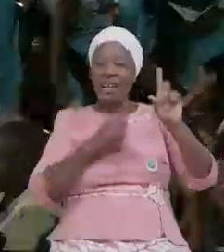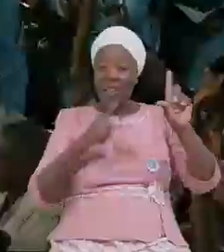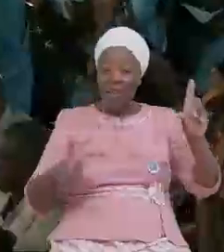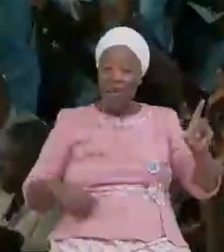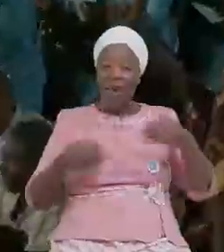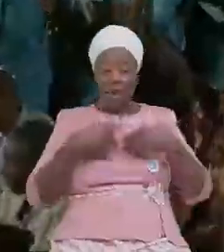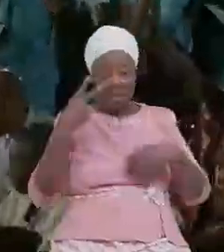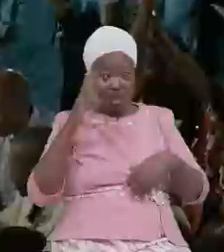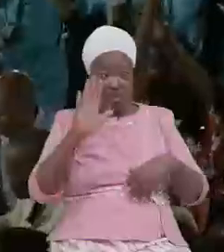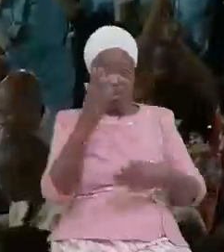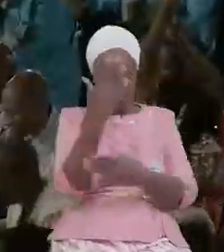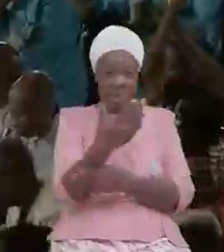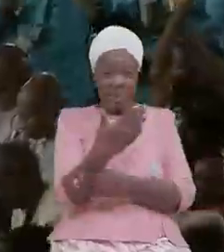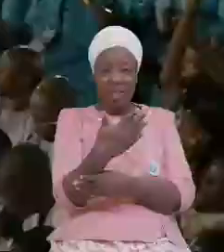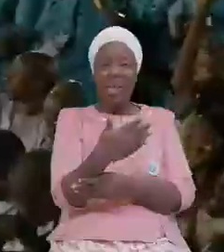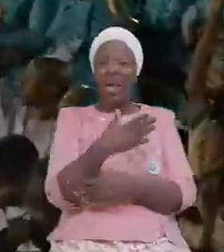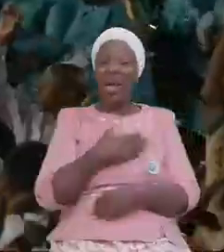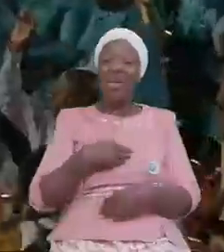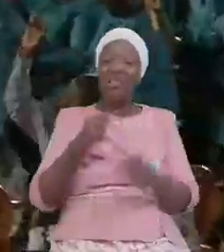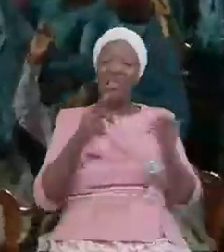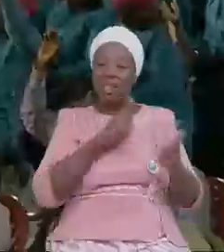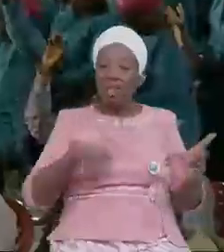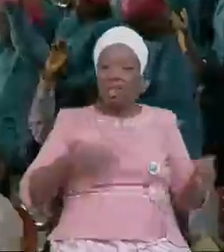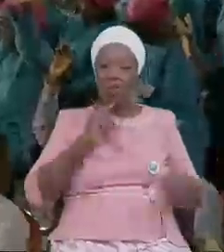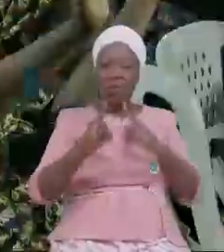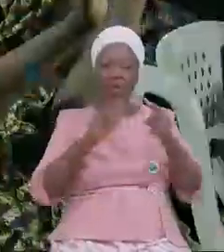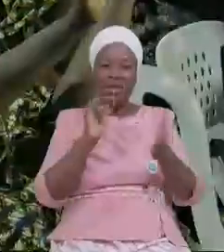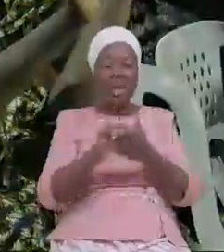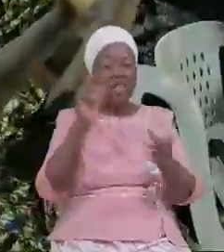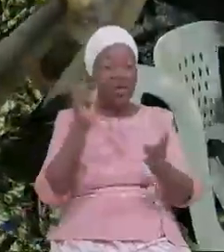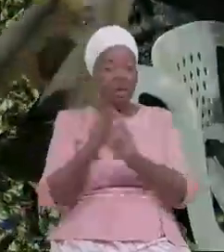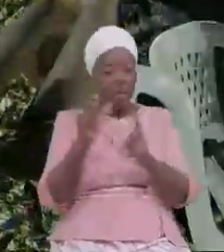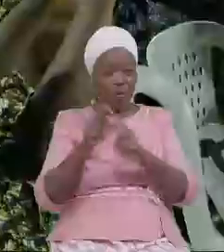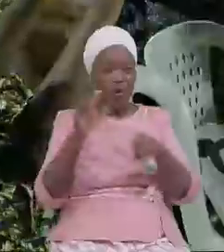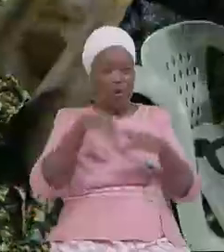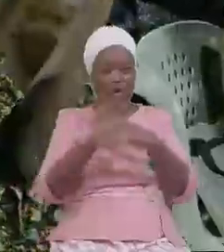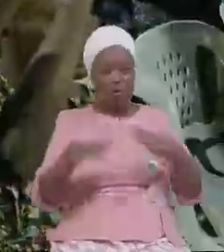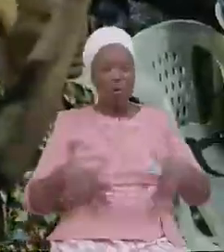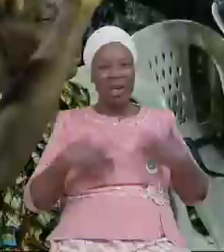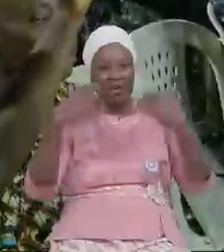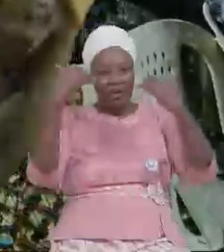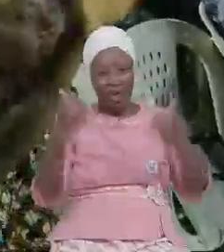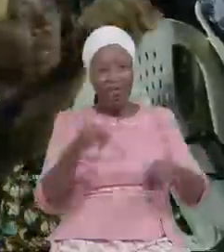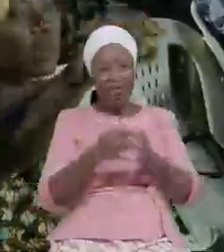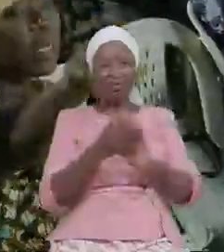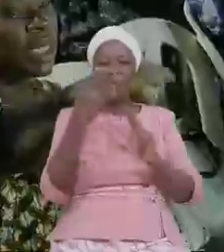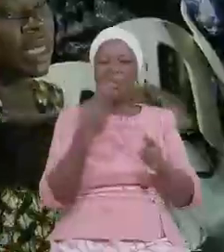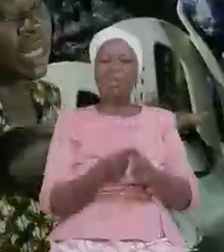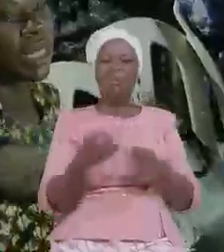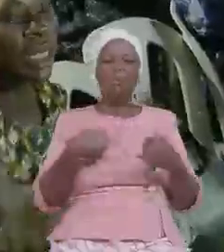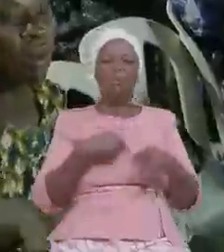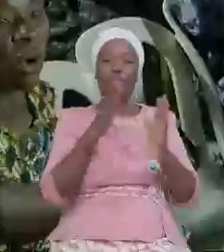your hand. He's going to speak that word into your life right now. Heads bowed and